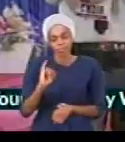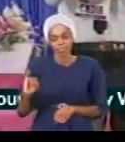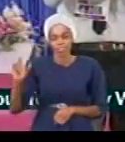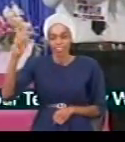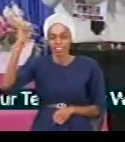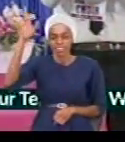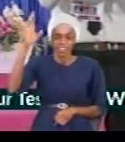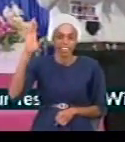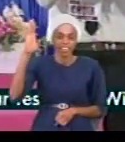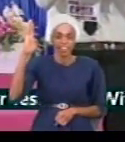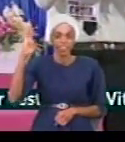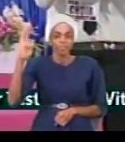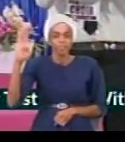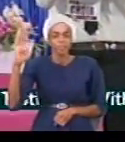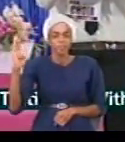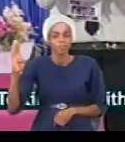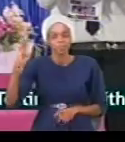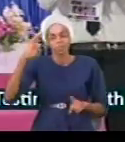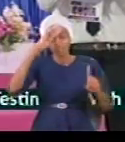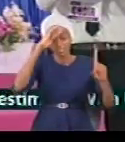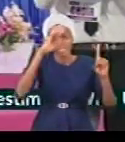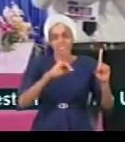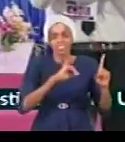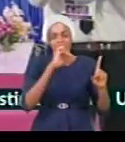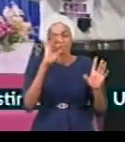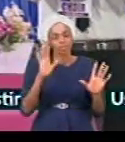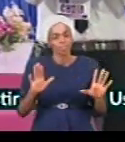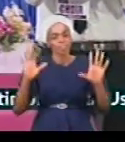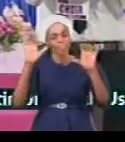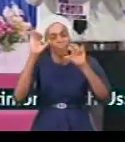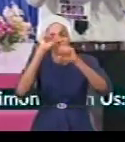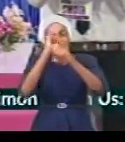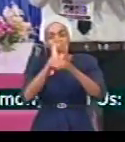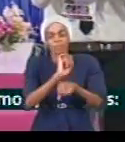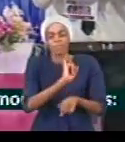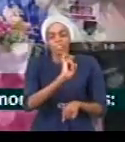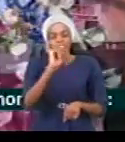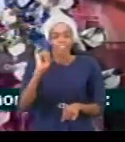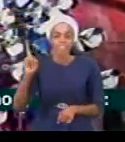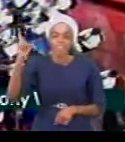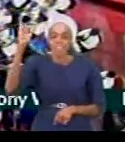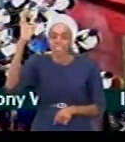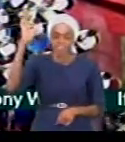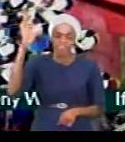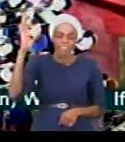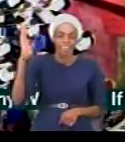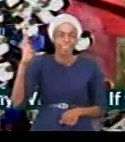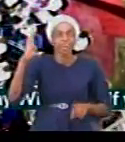You are praising God on your behalf. Come forward, come forward, come forward.